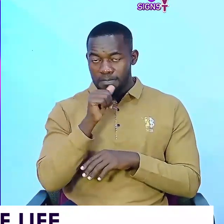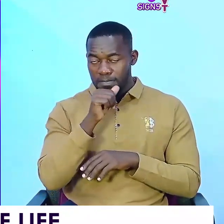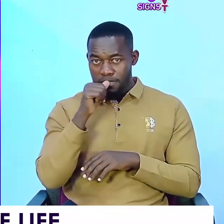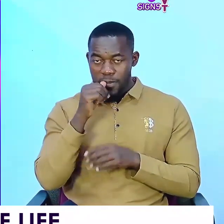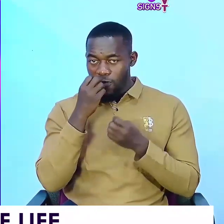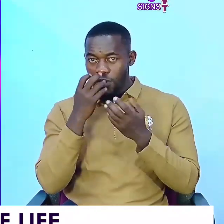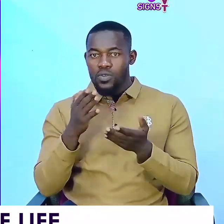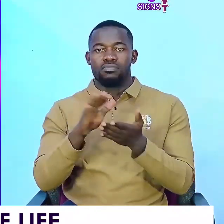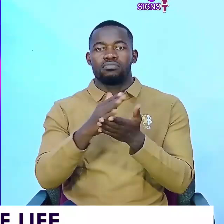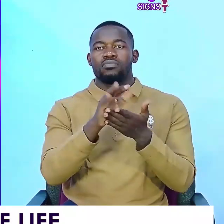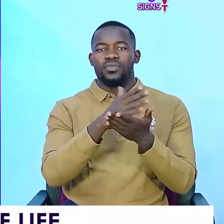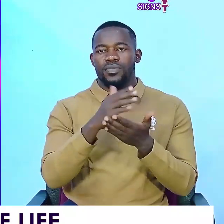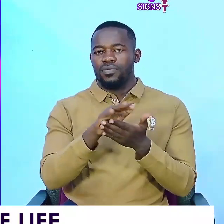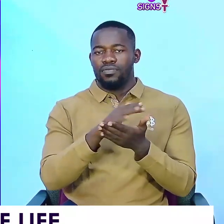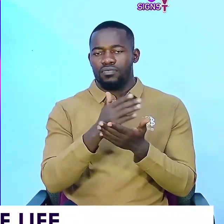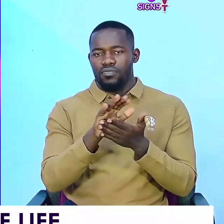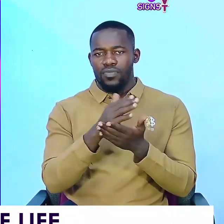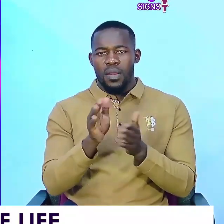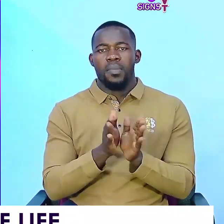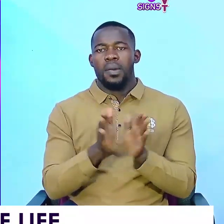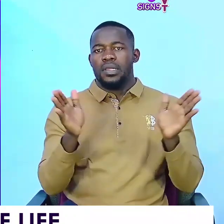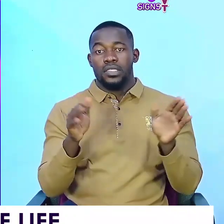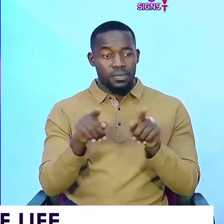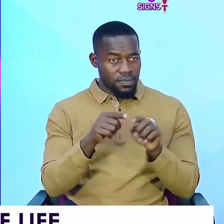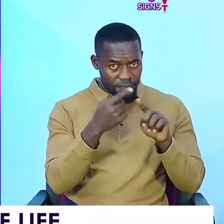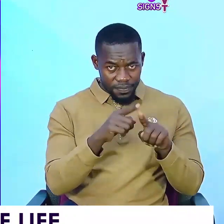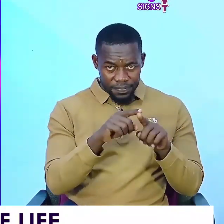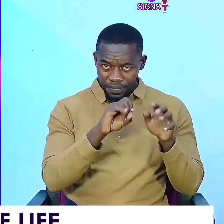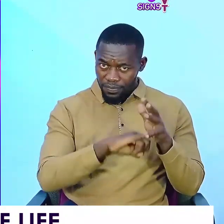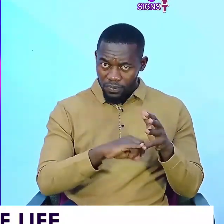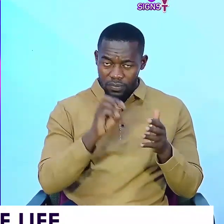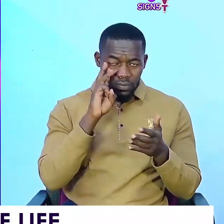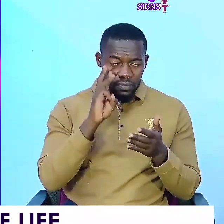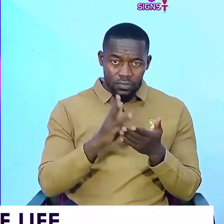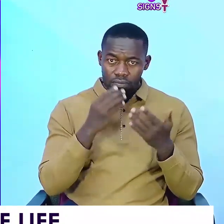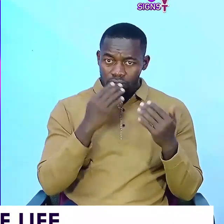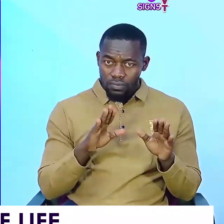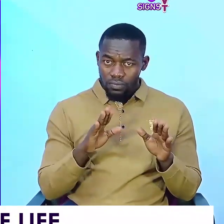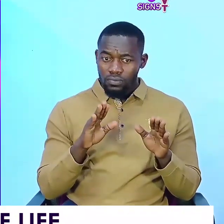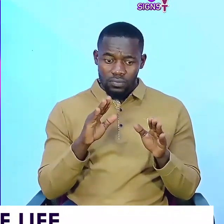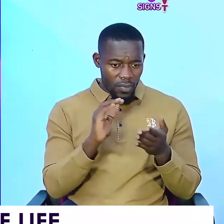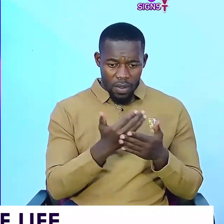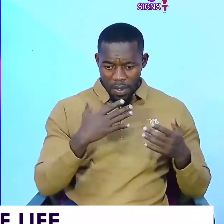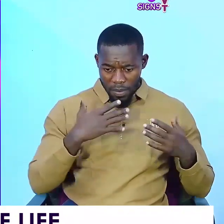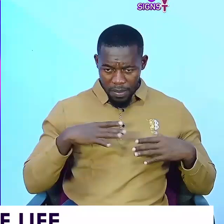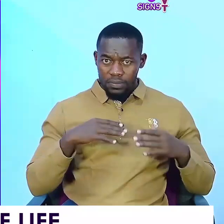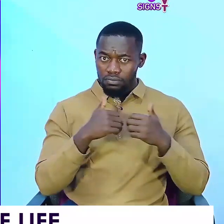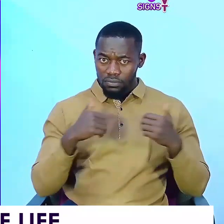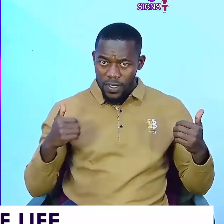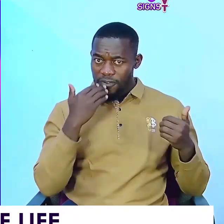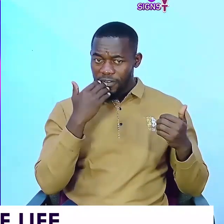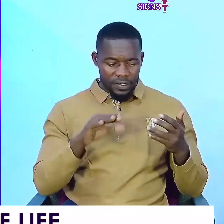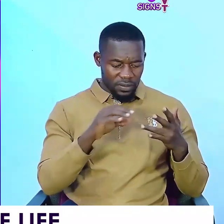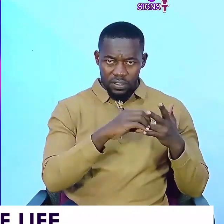against the other party. Even in marriages, we have seen partners that maybe have gone through a